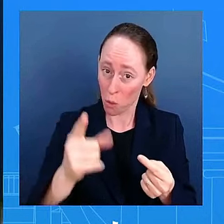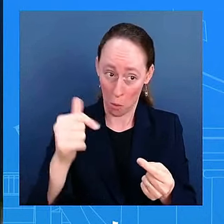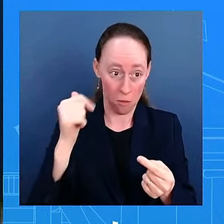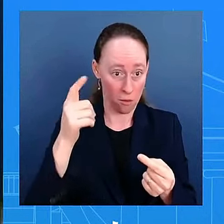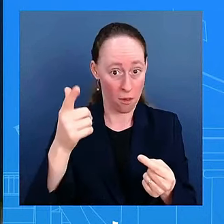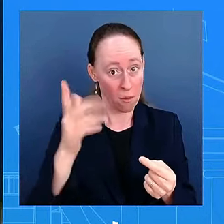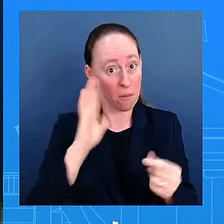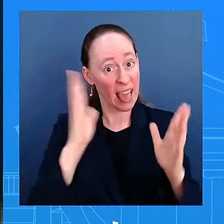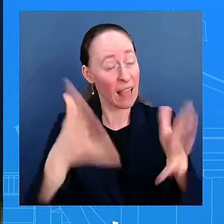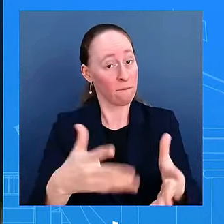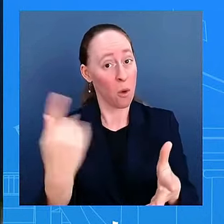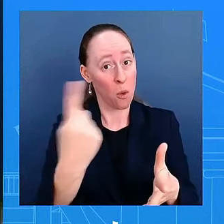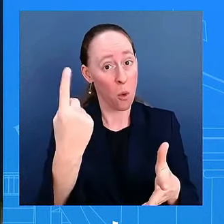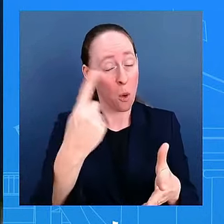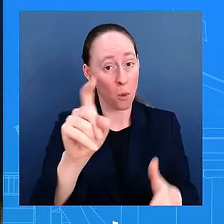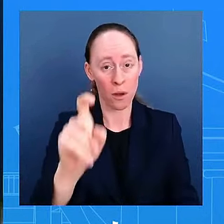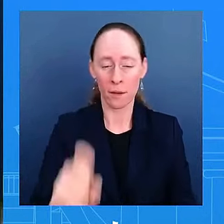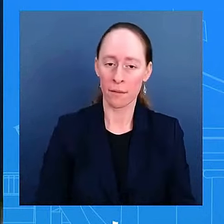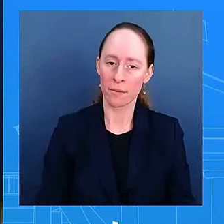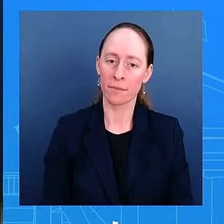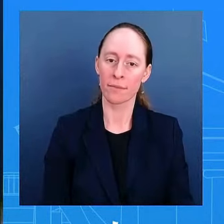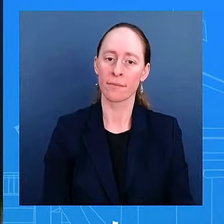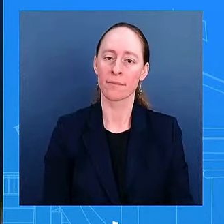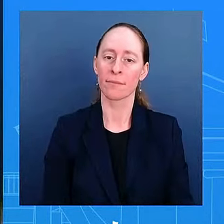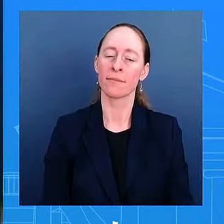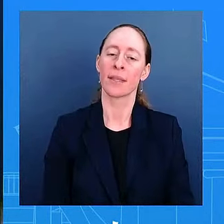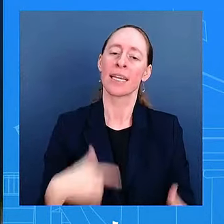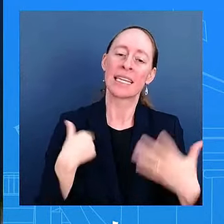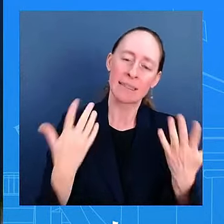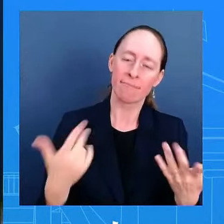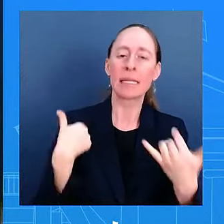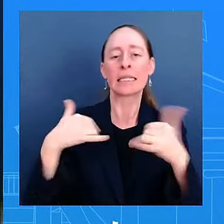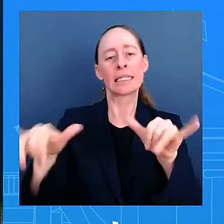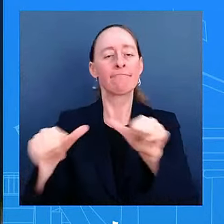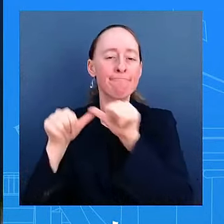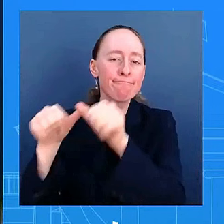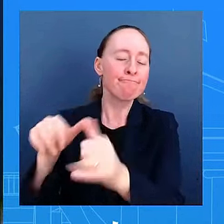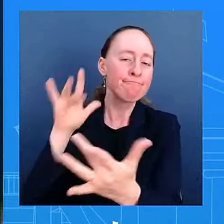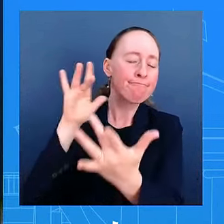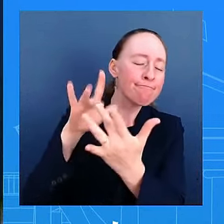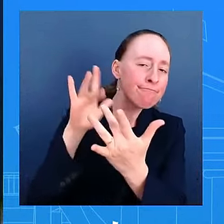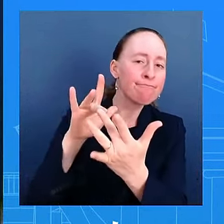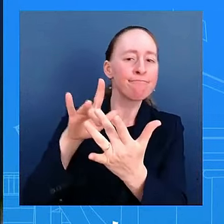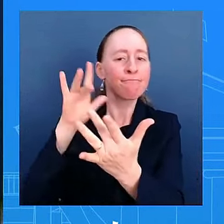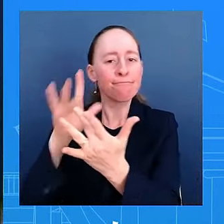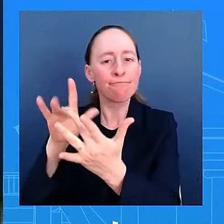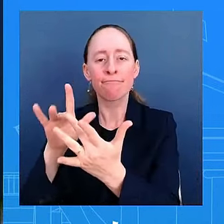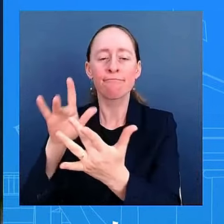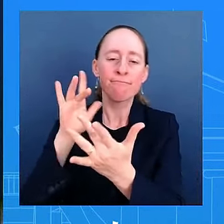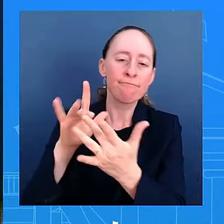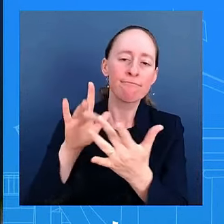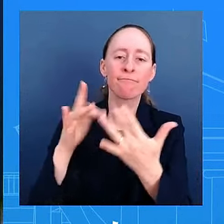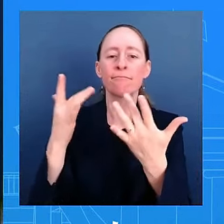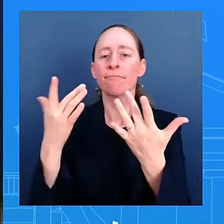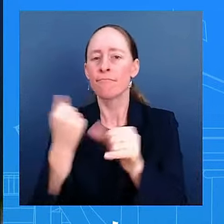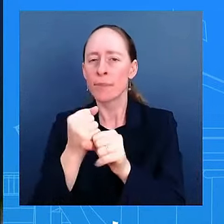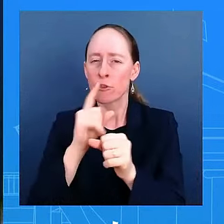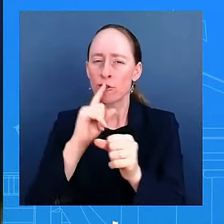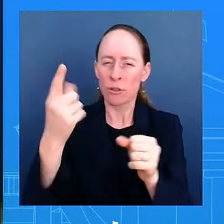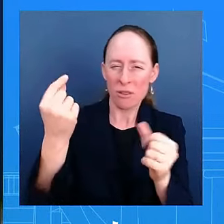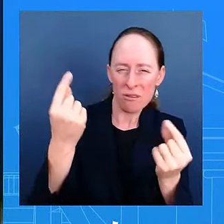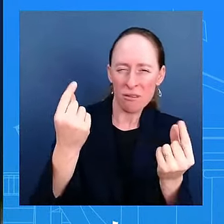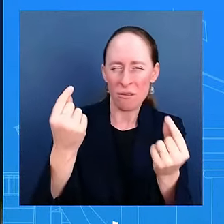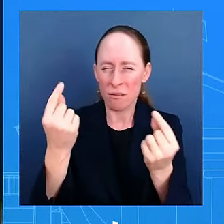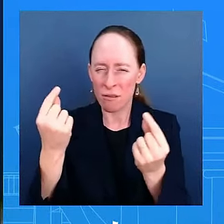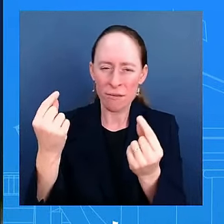But how the shape and scope and the nature of their operations, of their campaign moves forward, we are going to have,